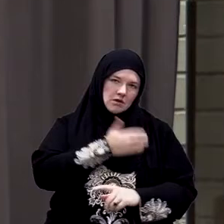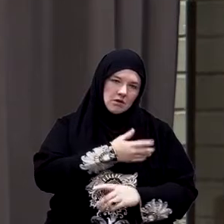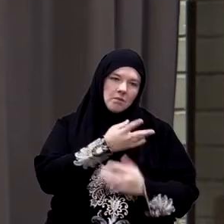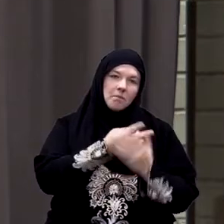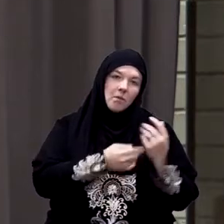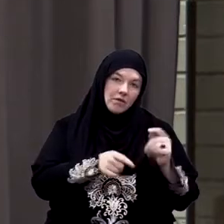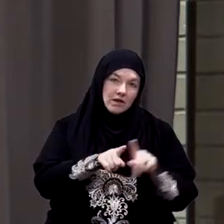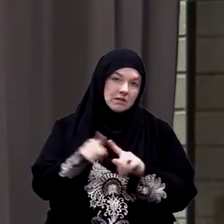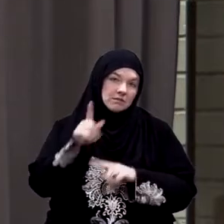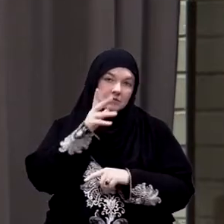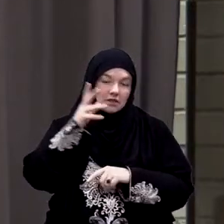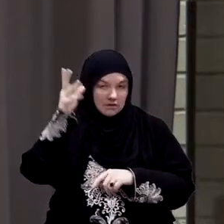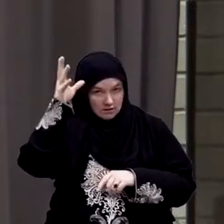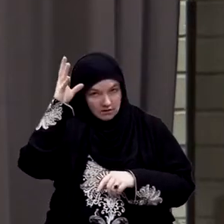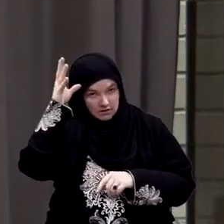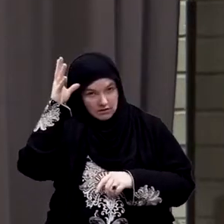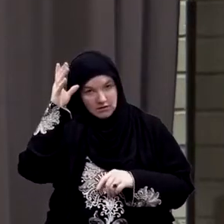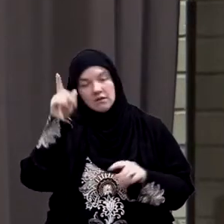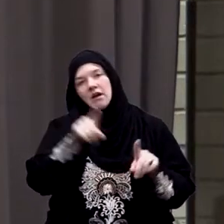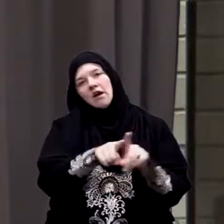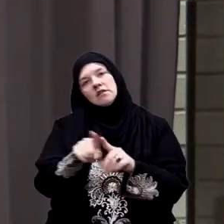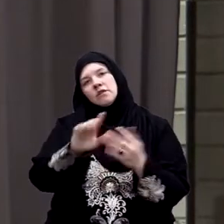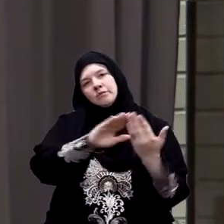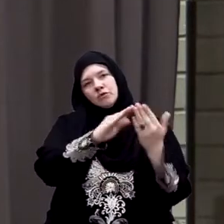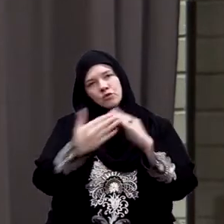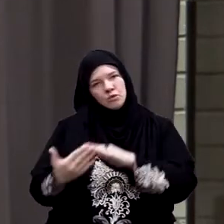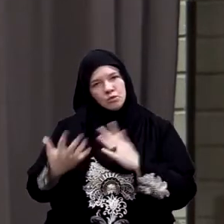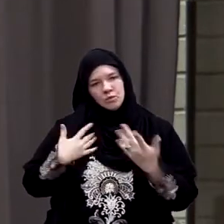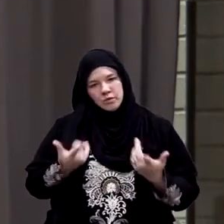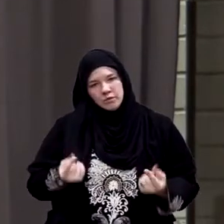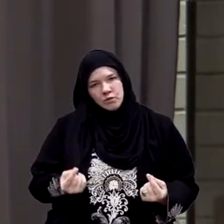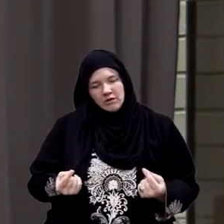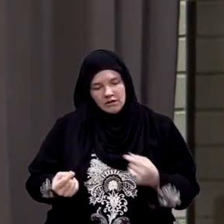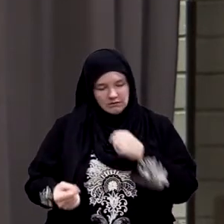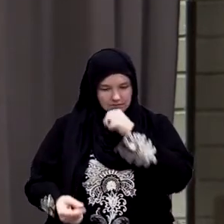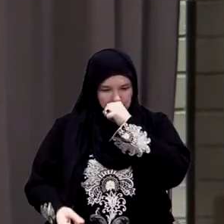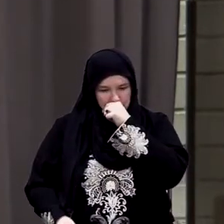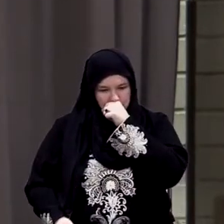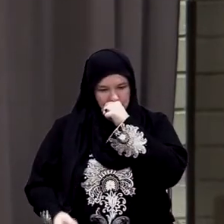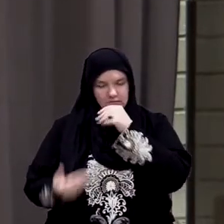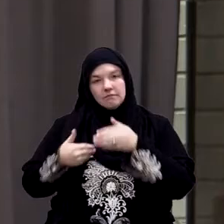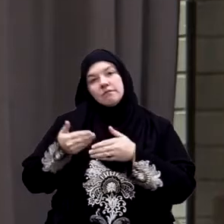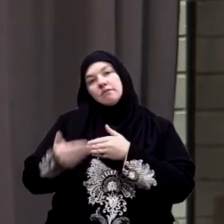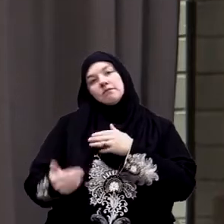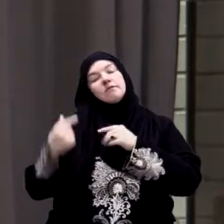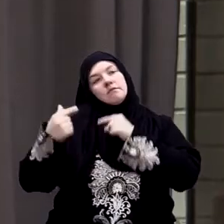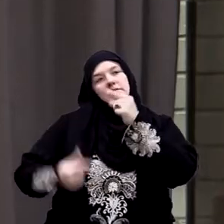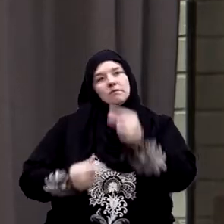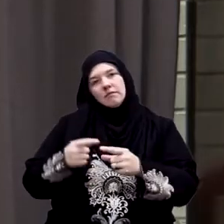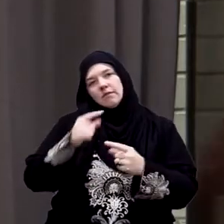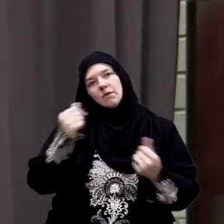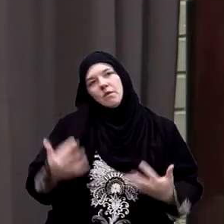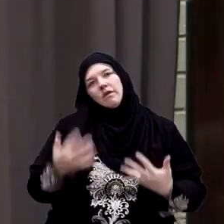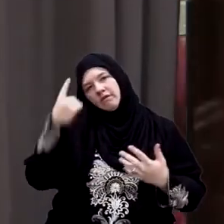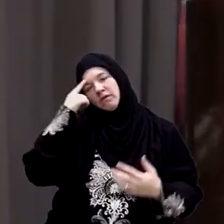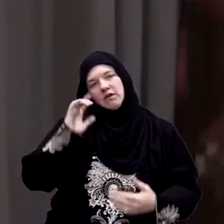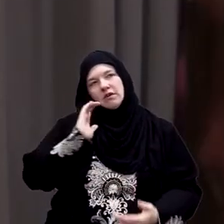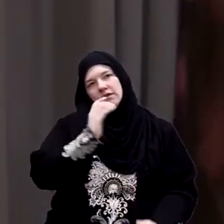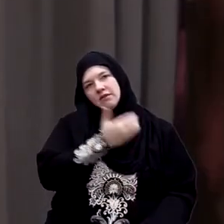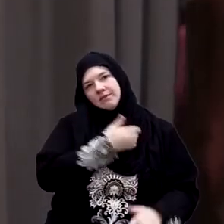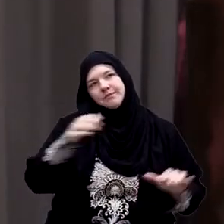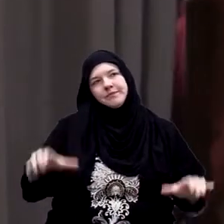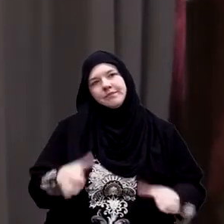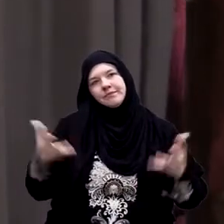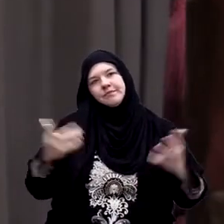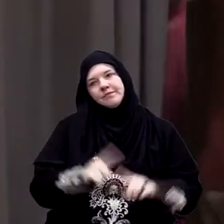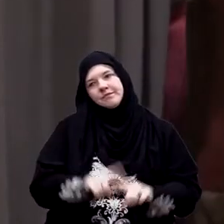as parents and as a community? Our next generation is waiting for us to do